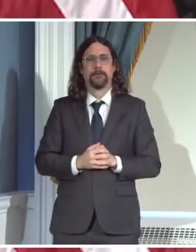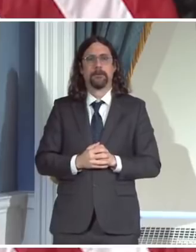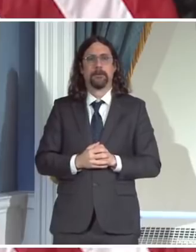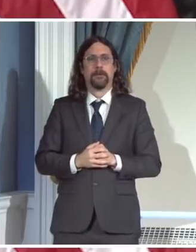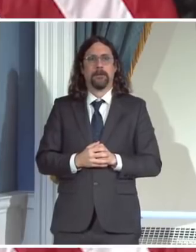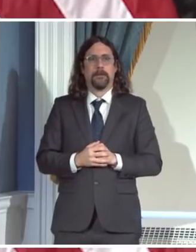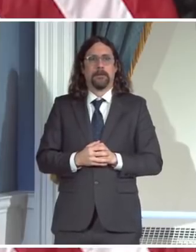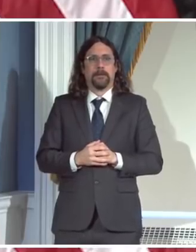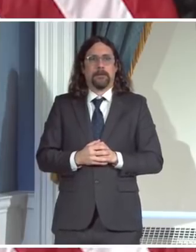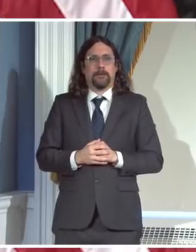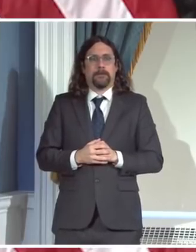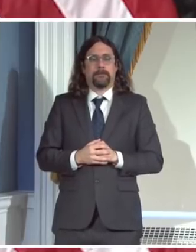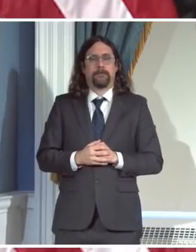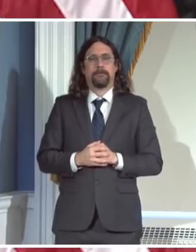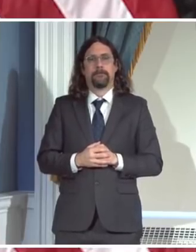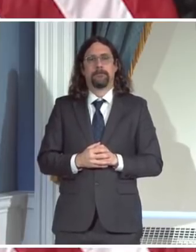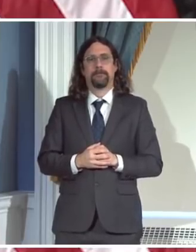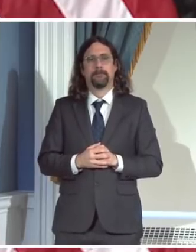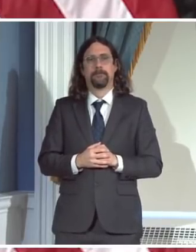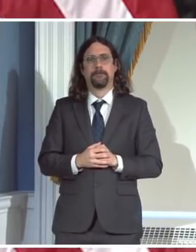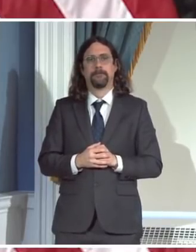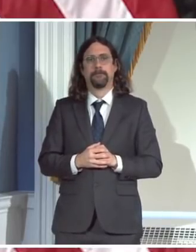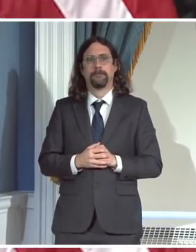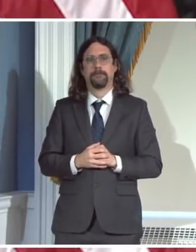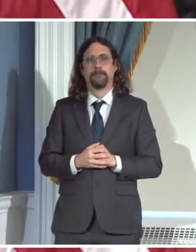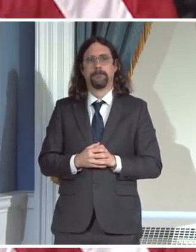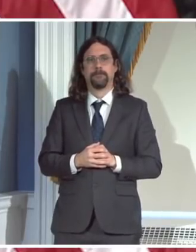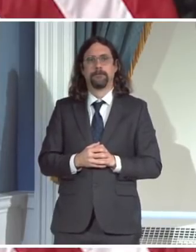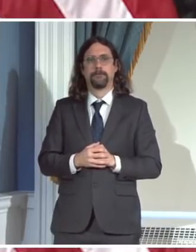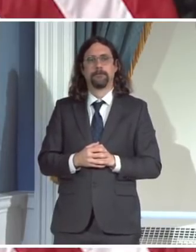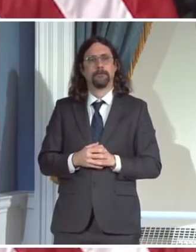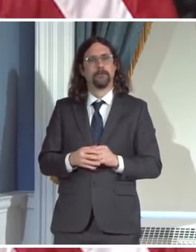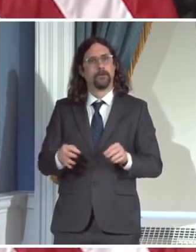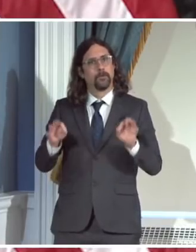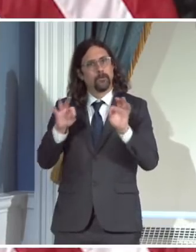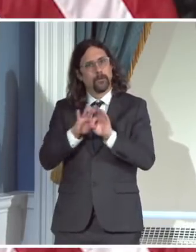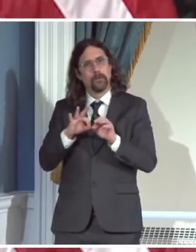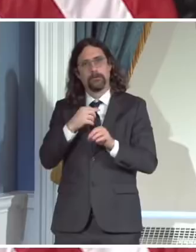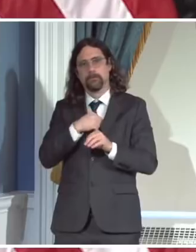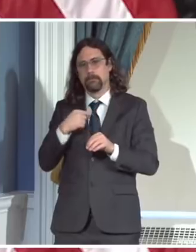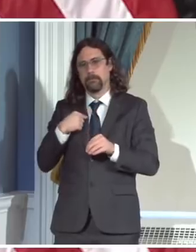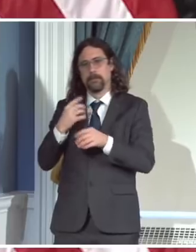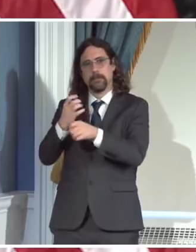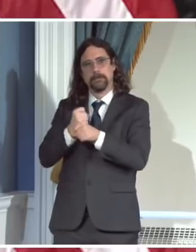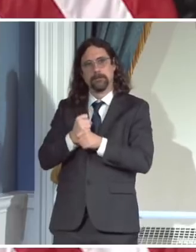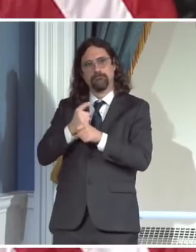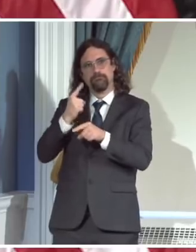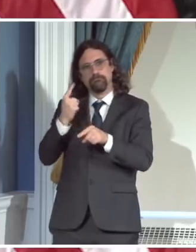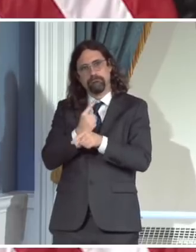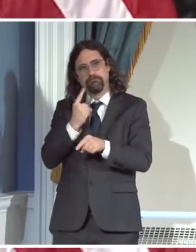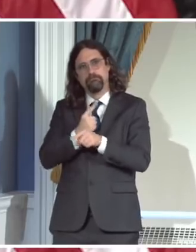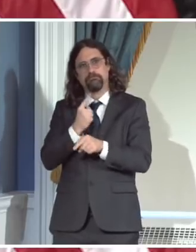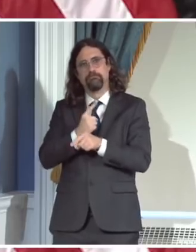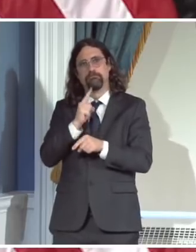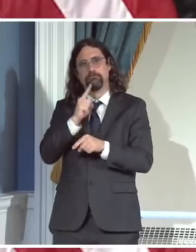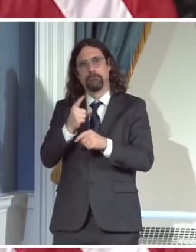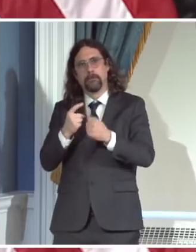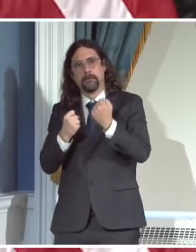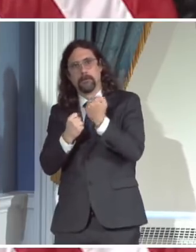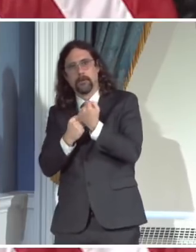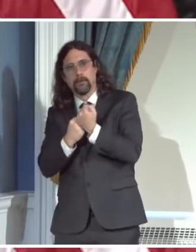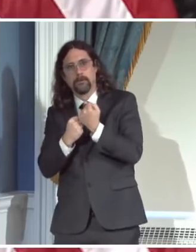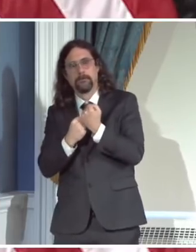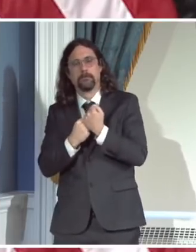support our healthcare workers with everything we've got, but also be smart about rationing what we have to make it last in this tough